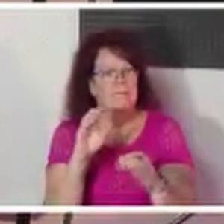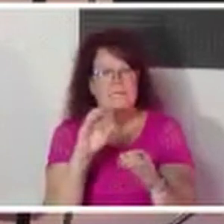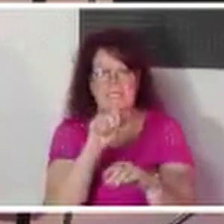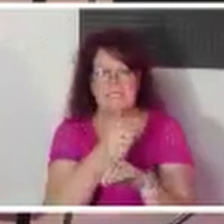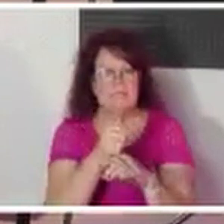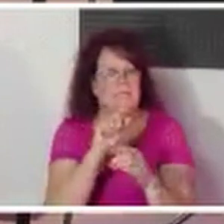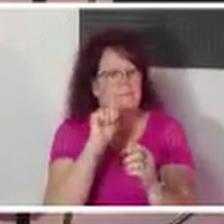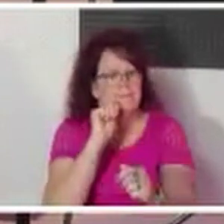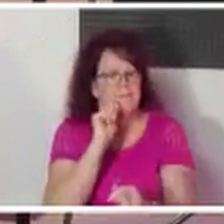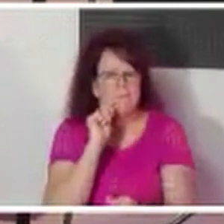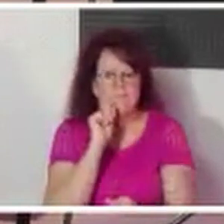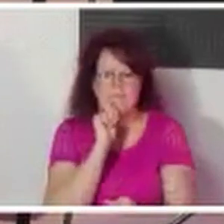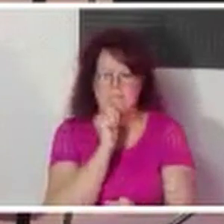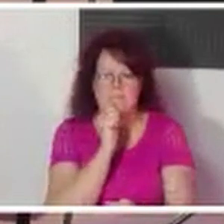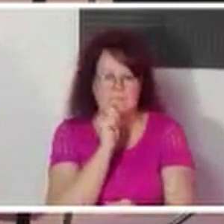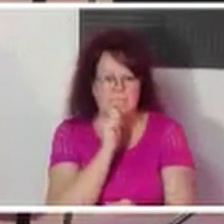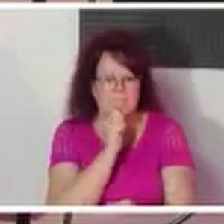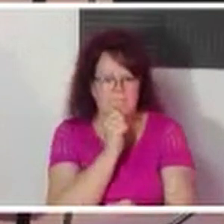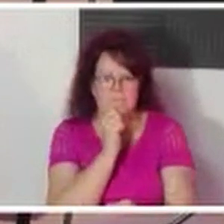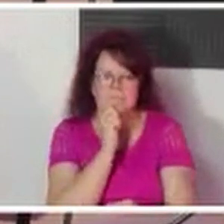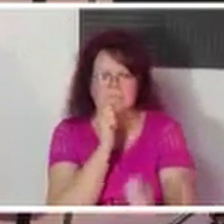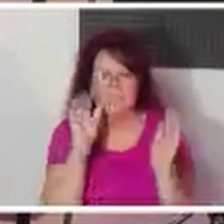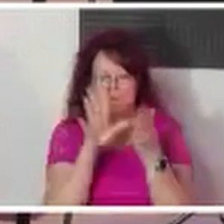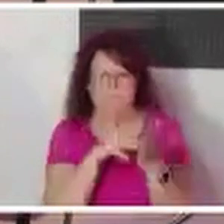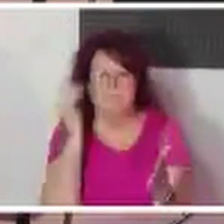intense learning. I went to Frontline here in